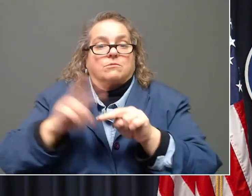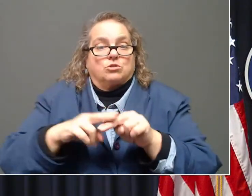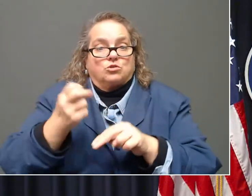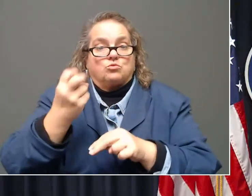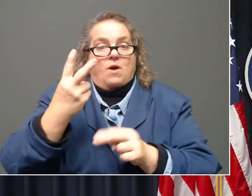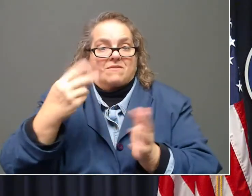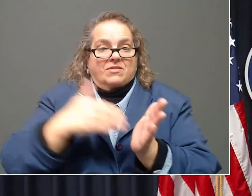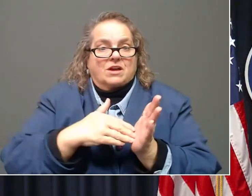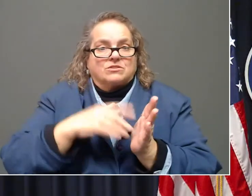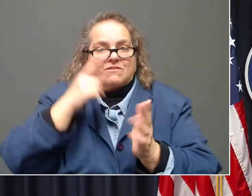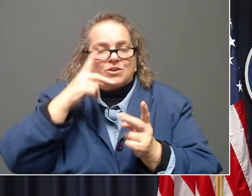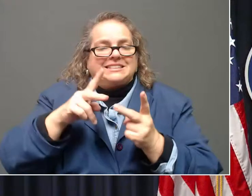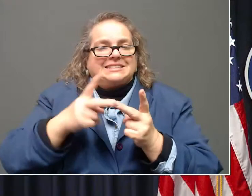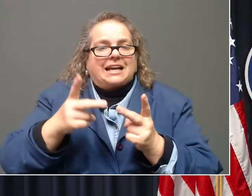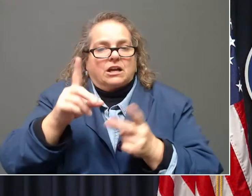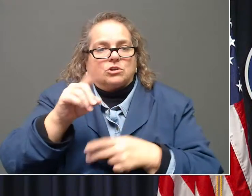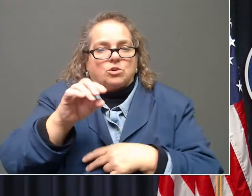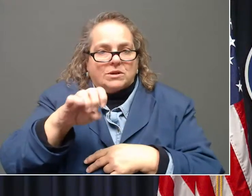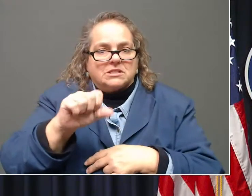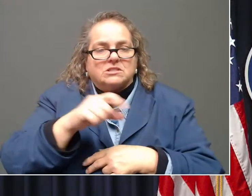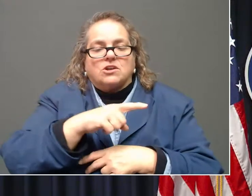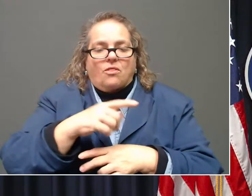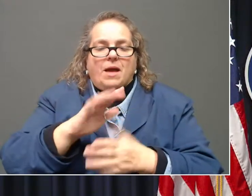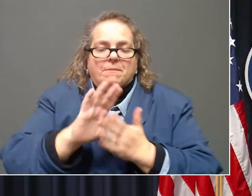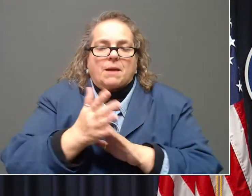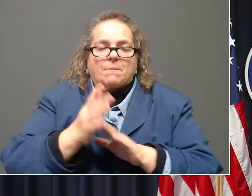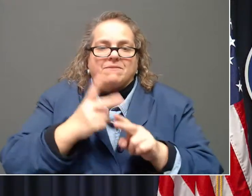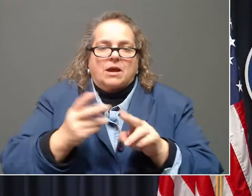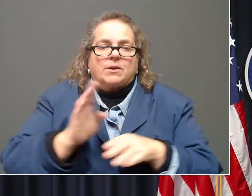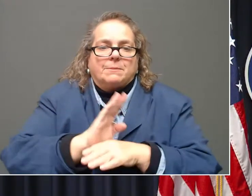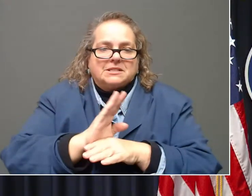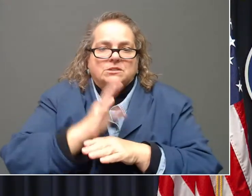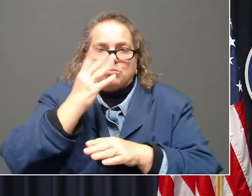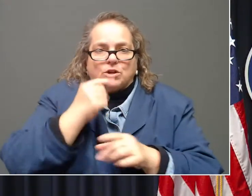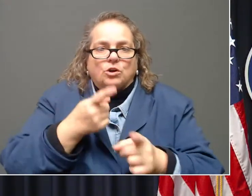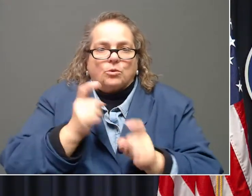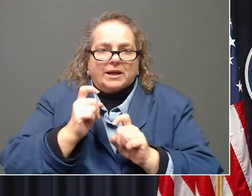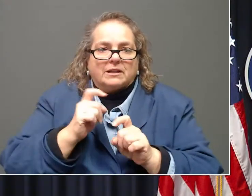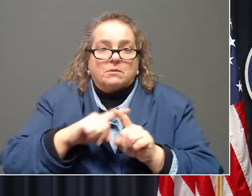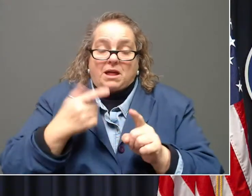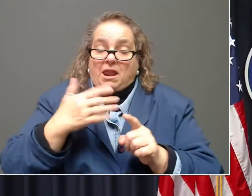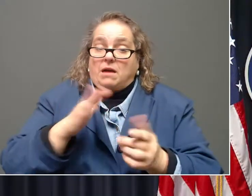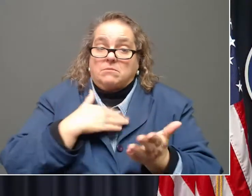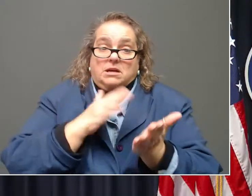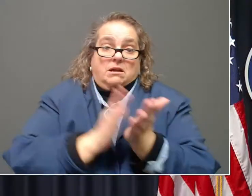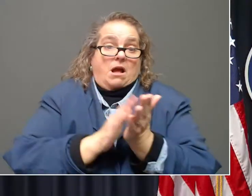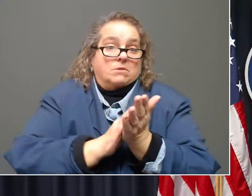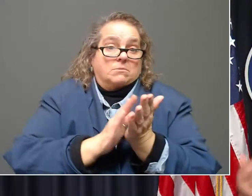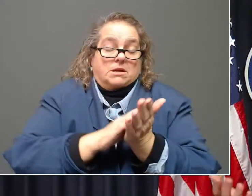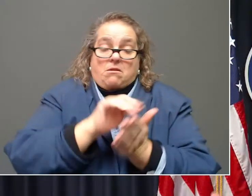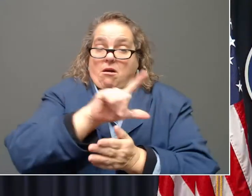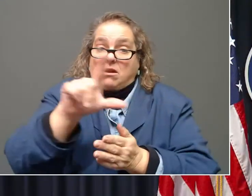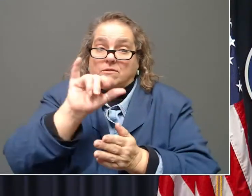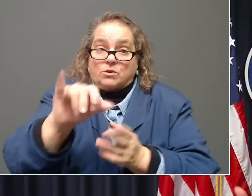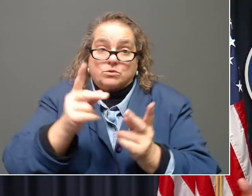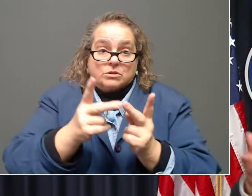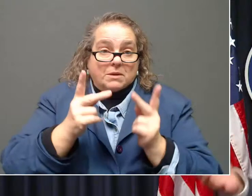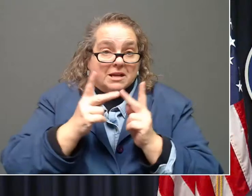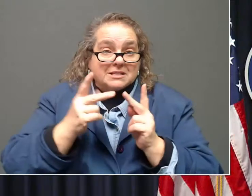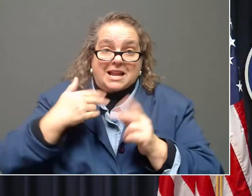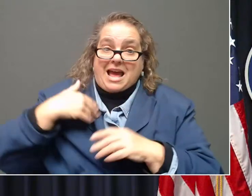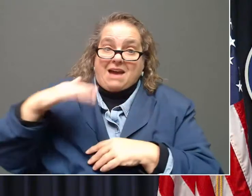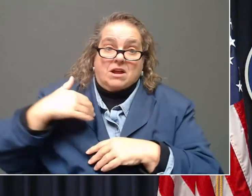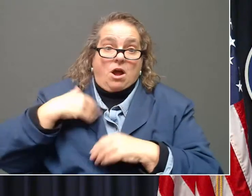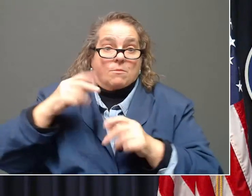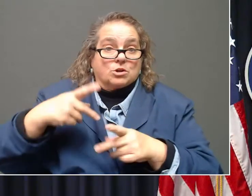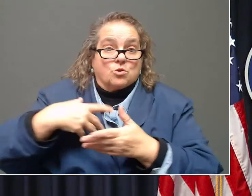to ramp up to double that. So if a site like the Broadbent Arena is doing 5,000 or 6,000 first doses a